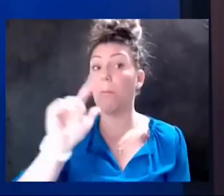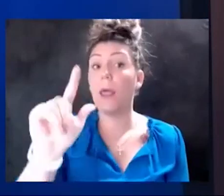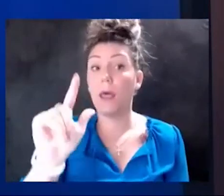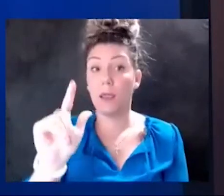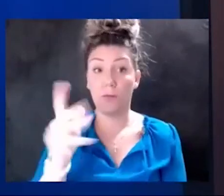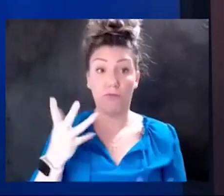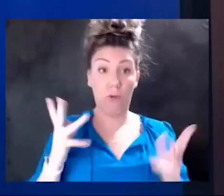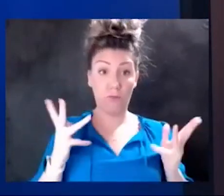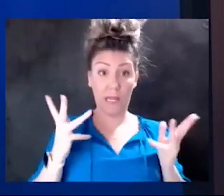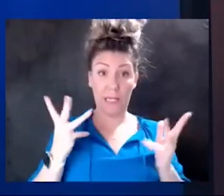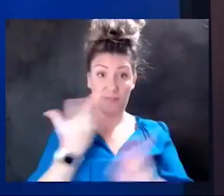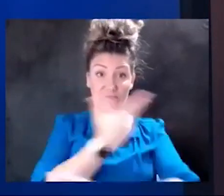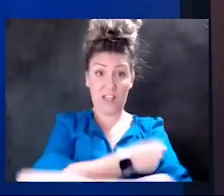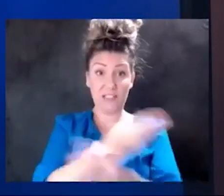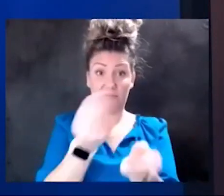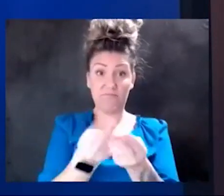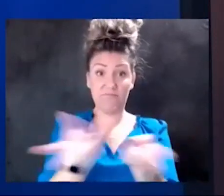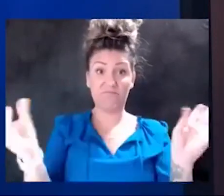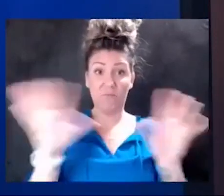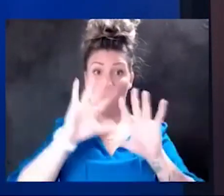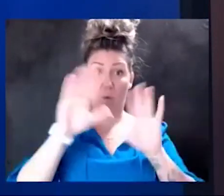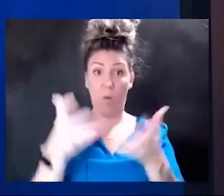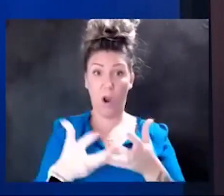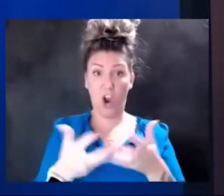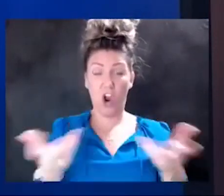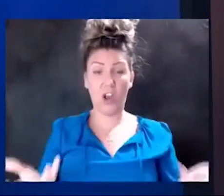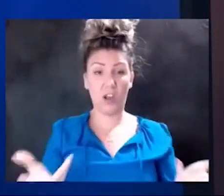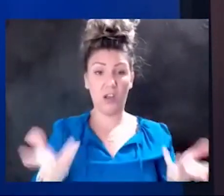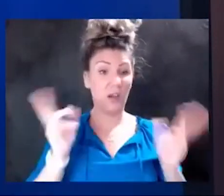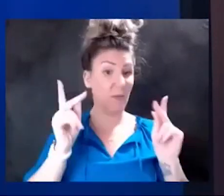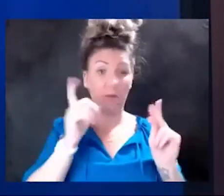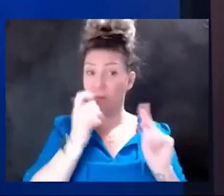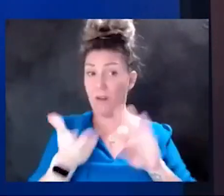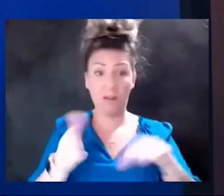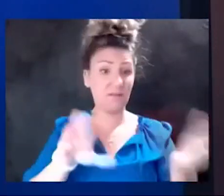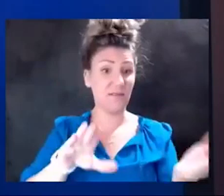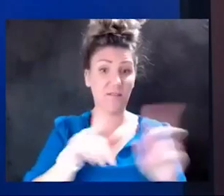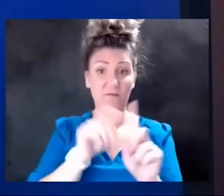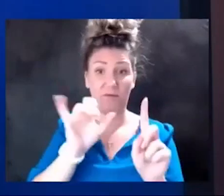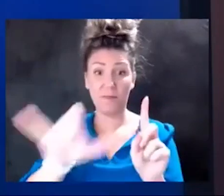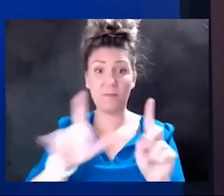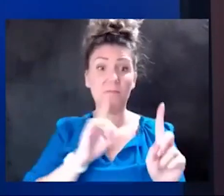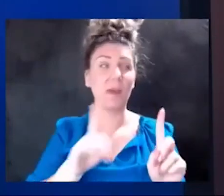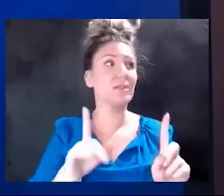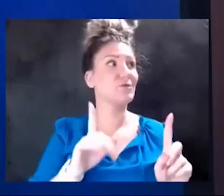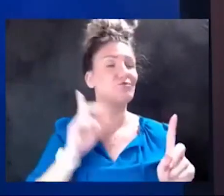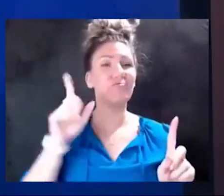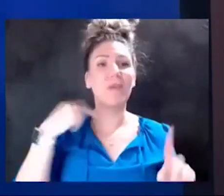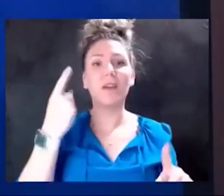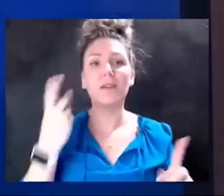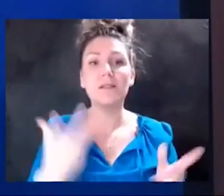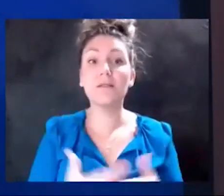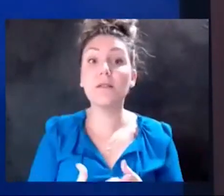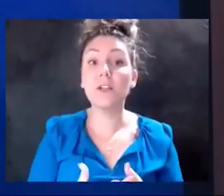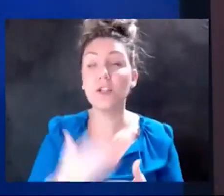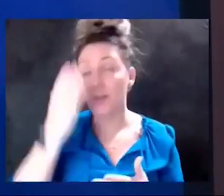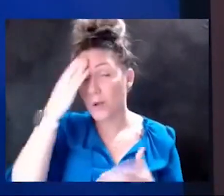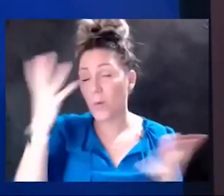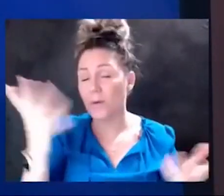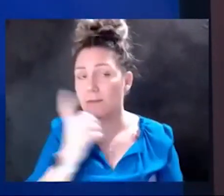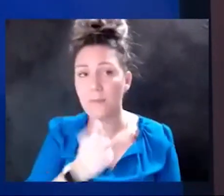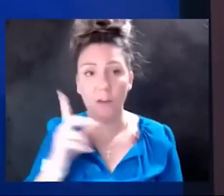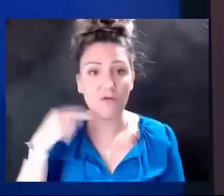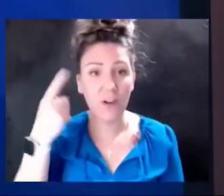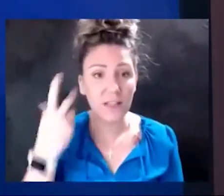throughout the world and people have not died from the vaccine? I mean, it's unheard of. You know what's not unheard of? Dying